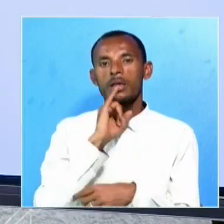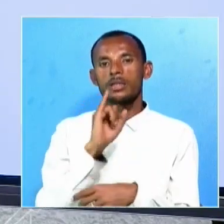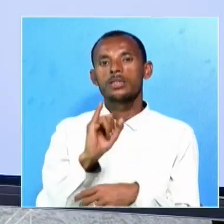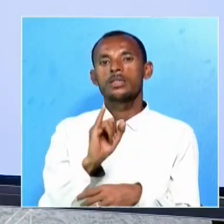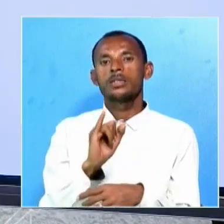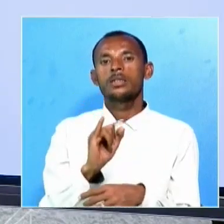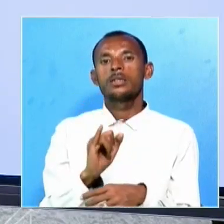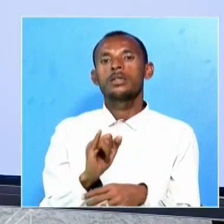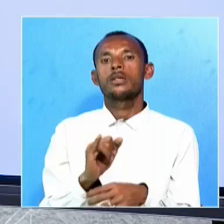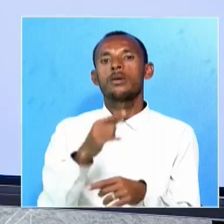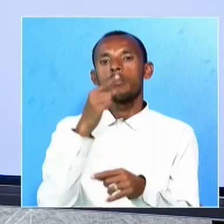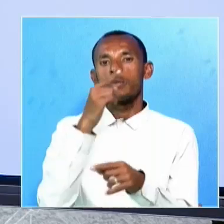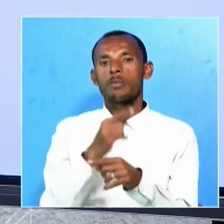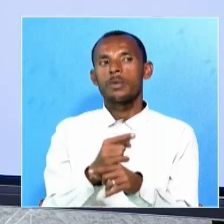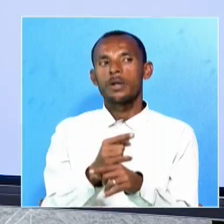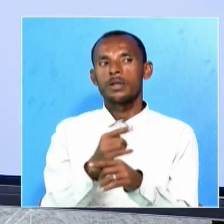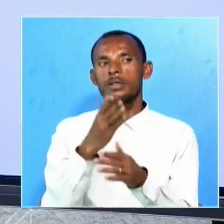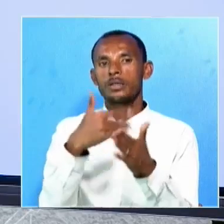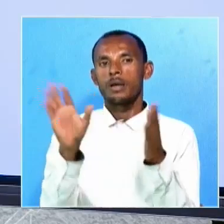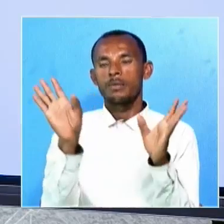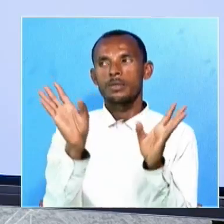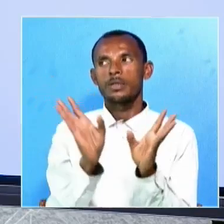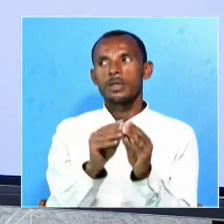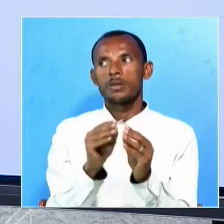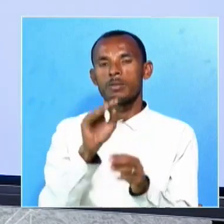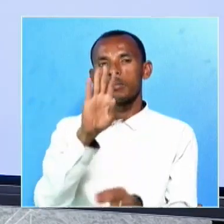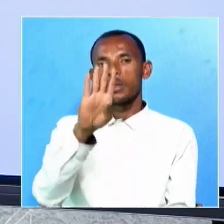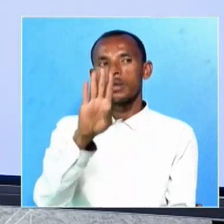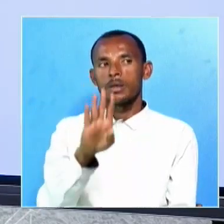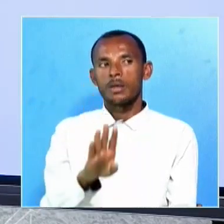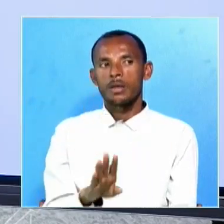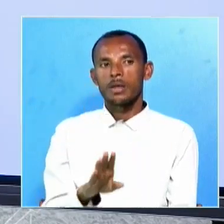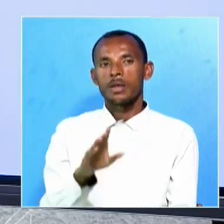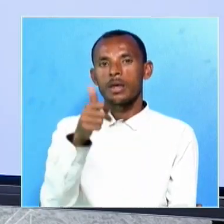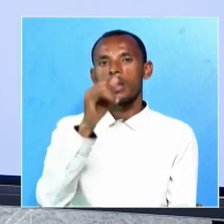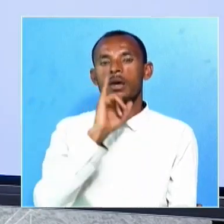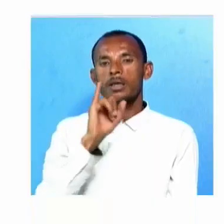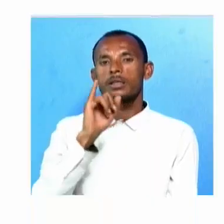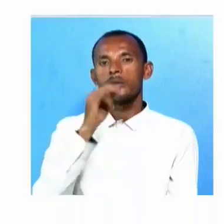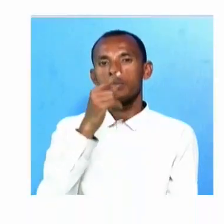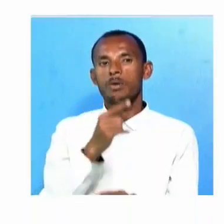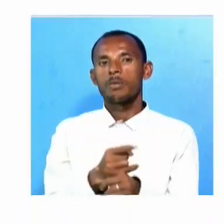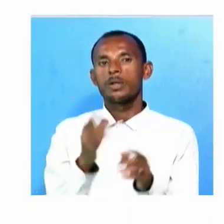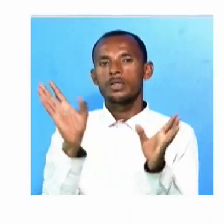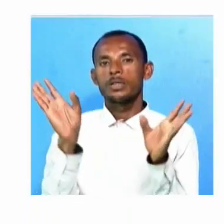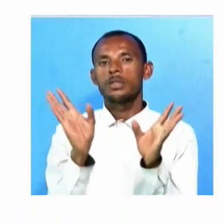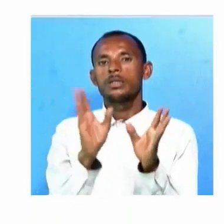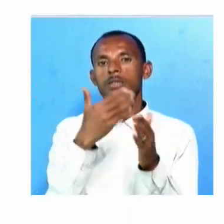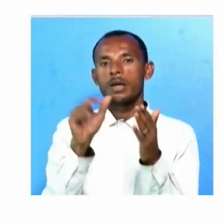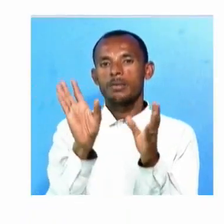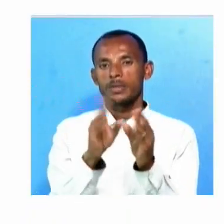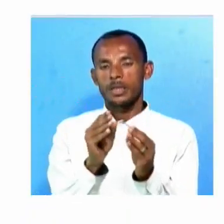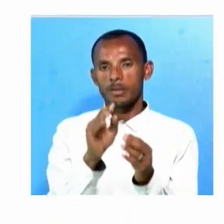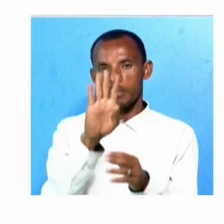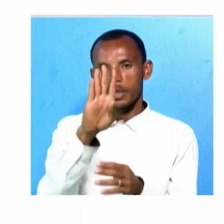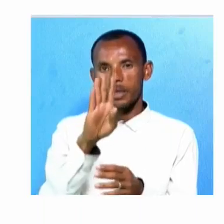is a proper subset of B. A is a proper subset of B if